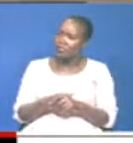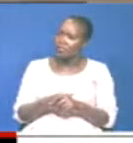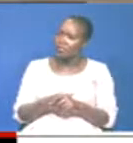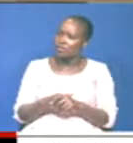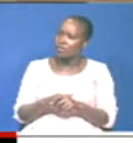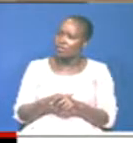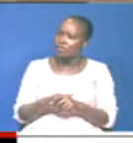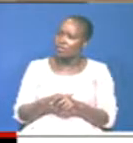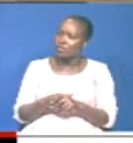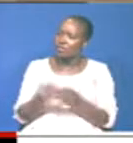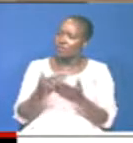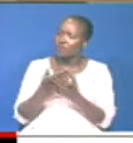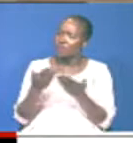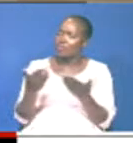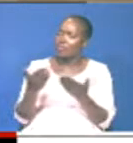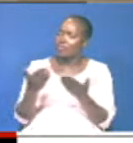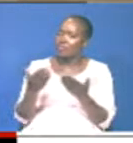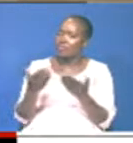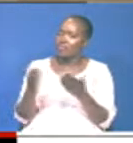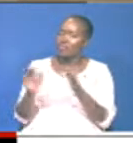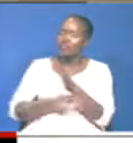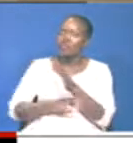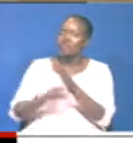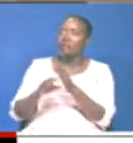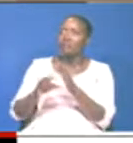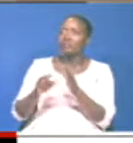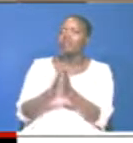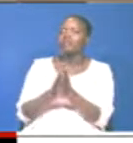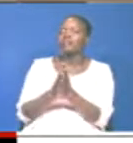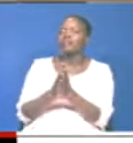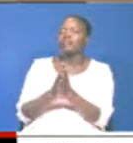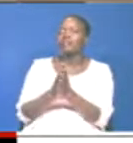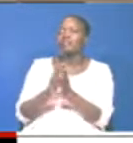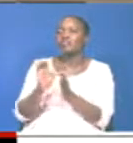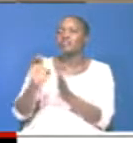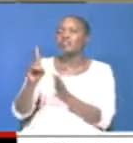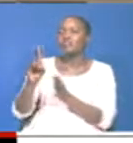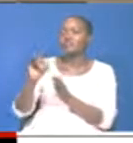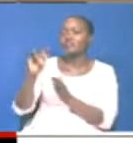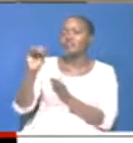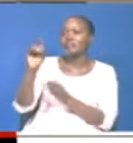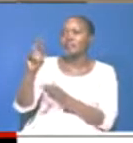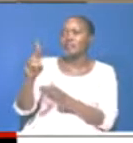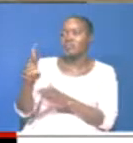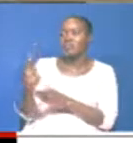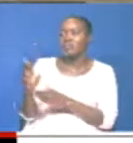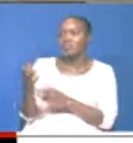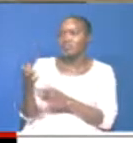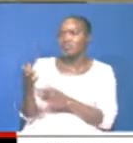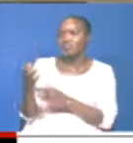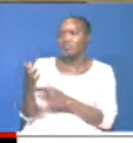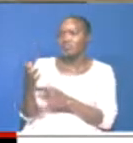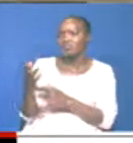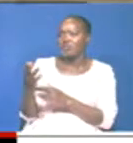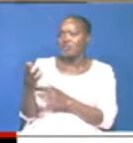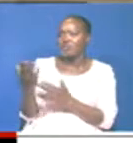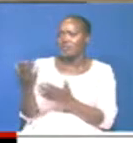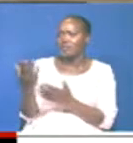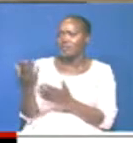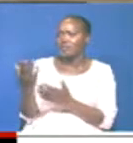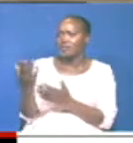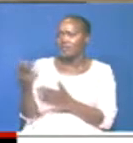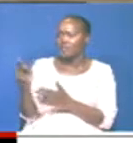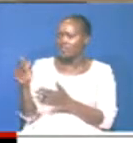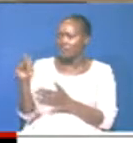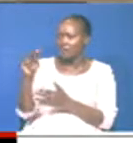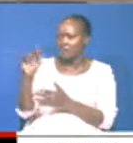Gambi, who was actually the deputy chief news editor, and there was Mangoka, the chief news editor, and they Nyamboki kept, Kanja, bring